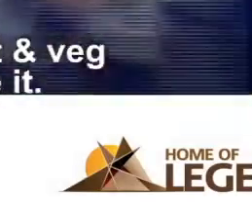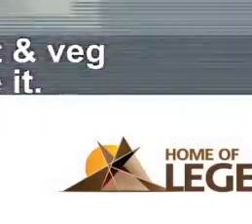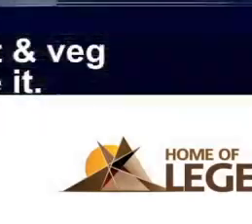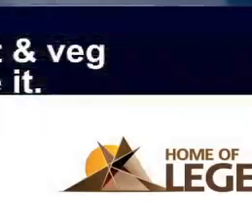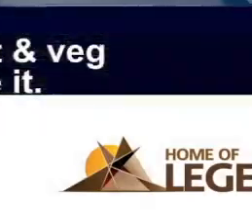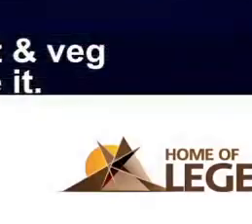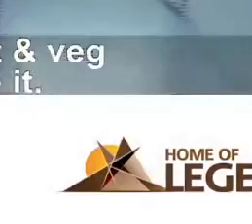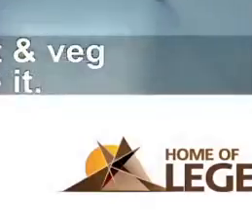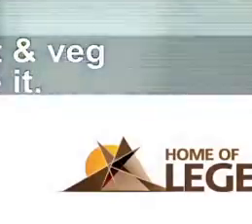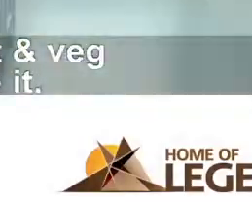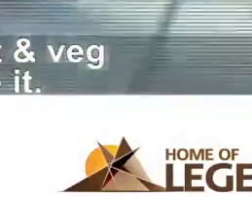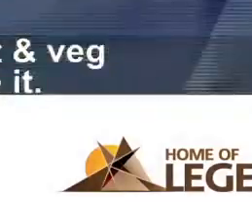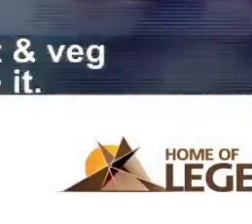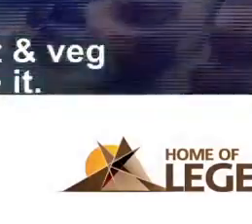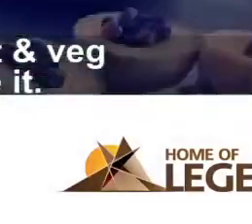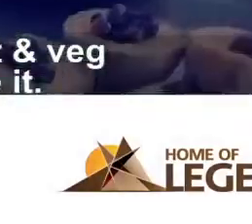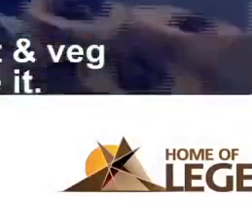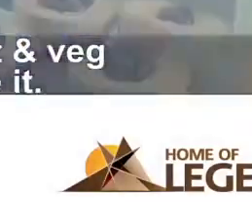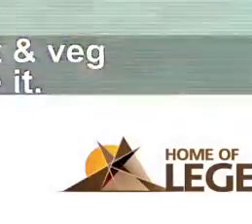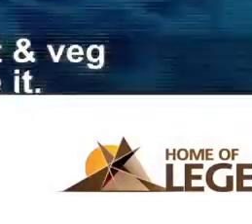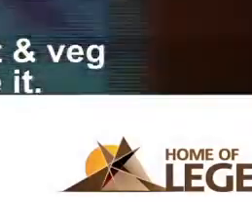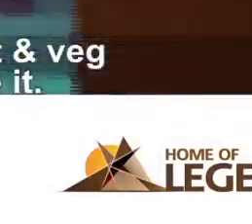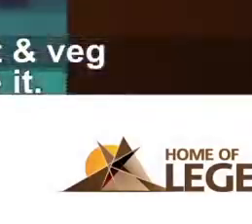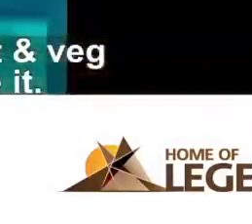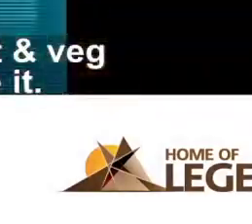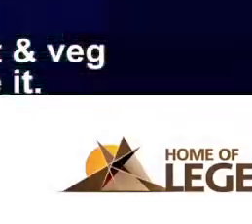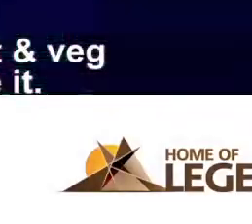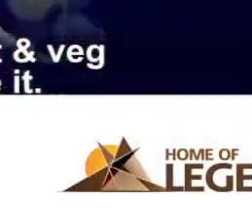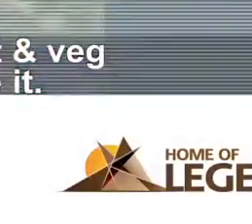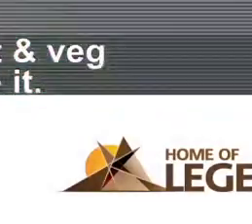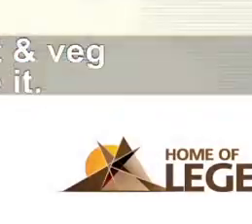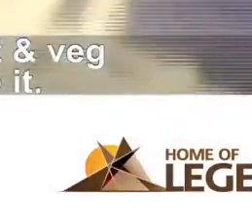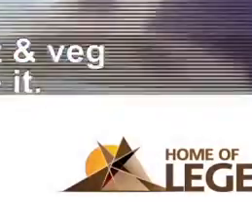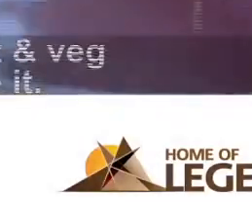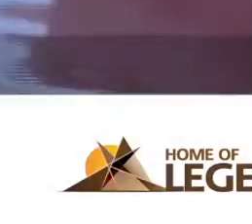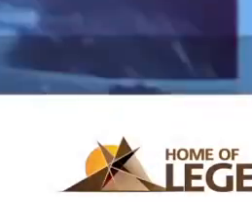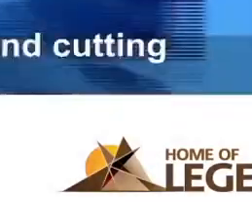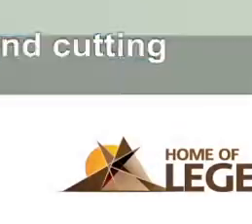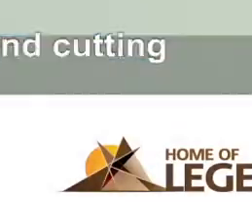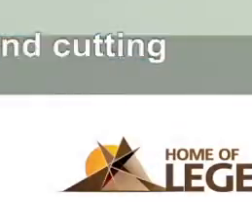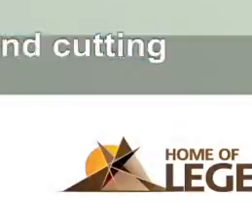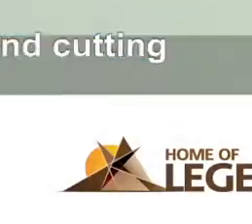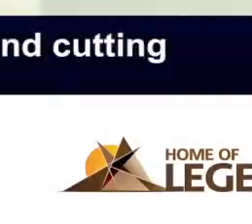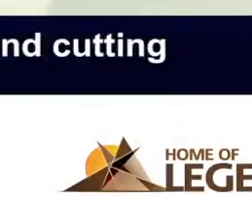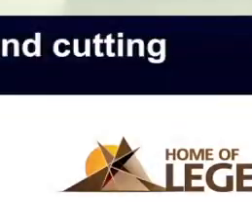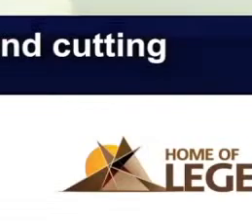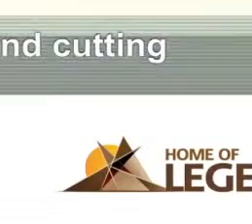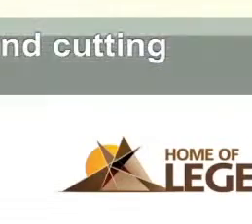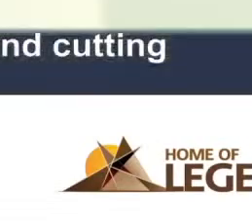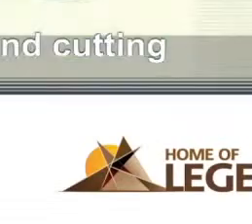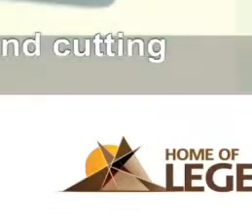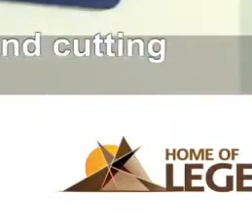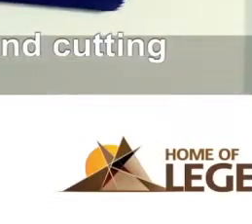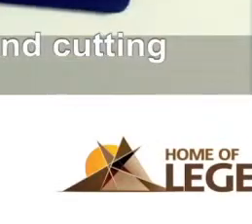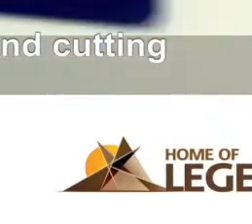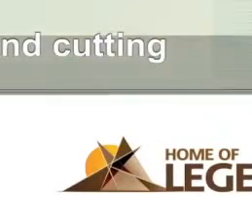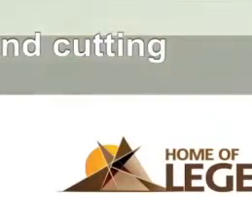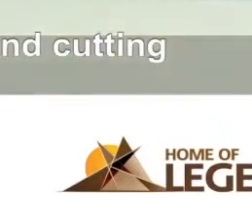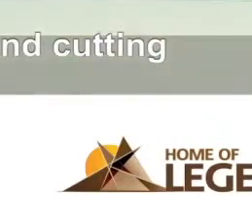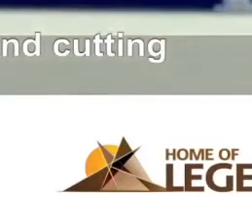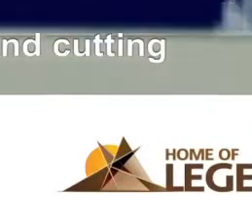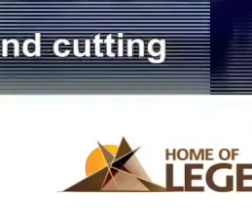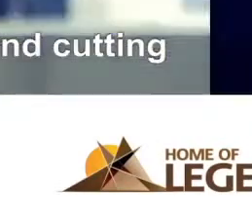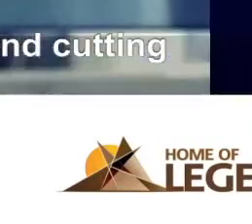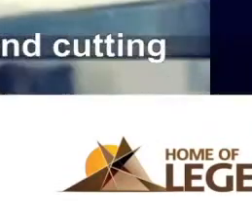another fruit and veg, if I may call that, then you won't be able to make it. So I saw a market in the